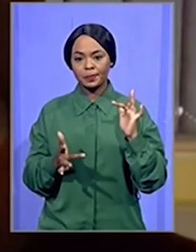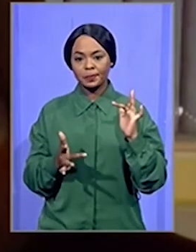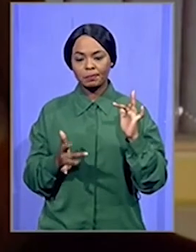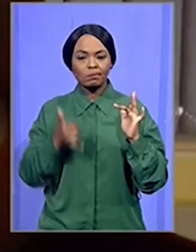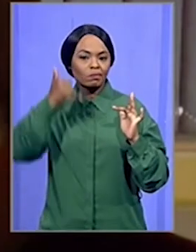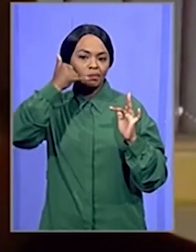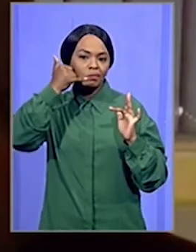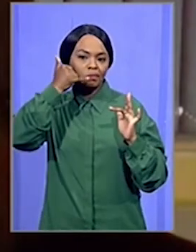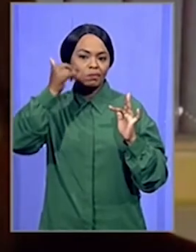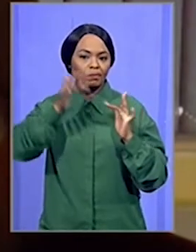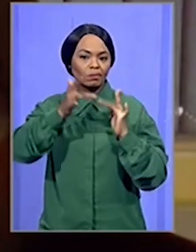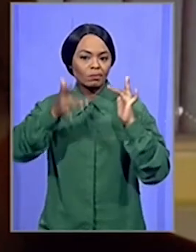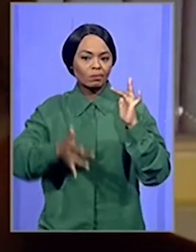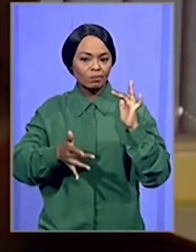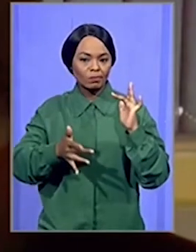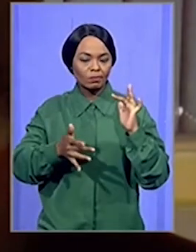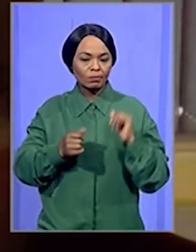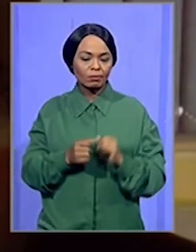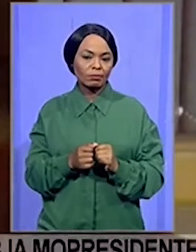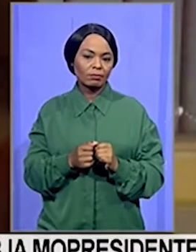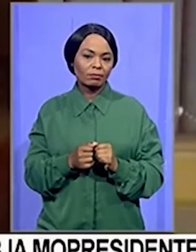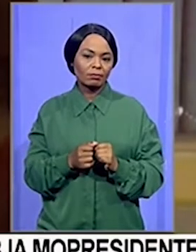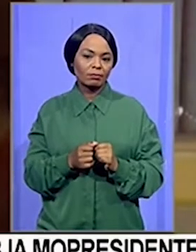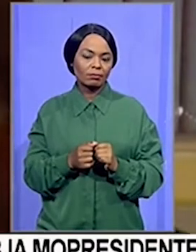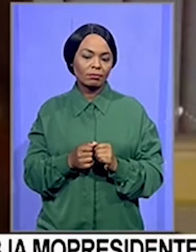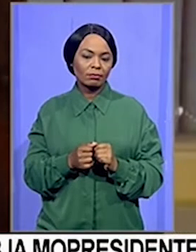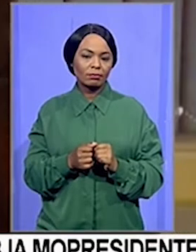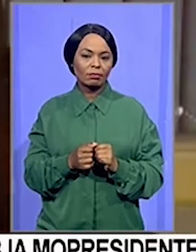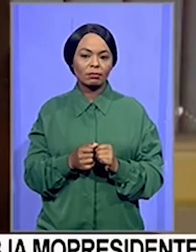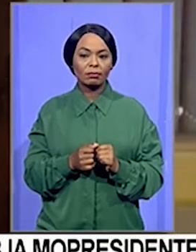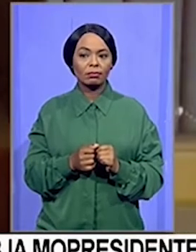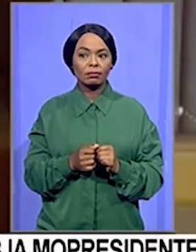The Commission they are more South Africa.